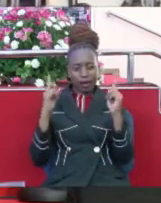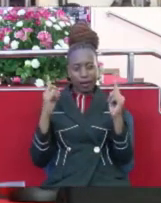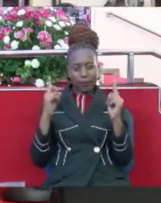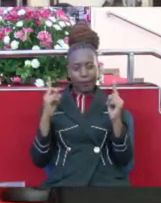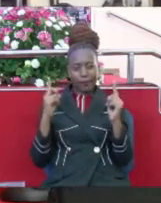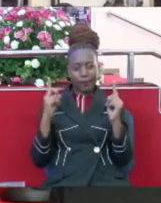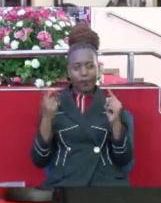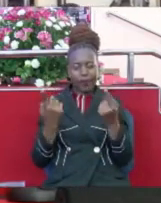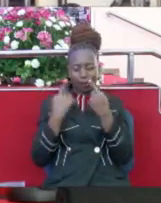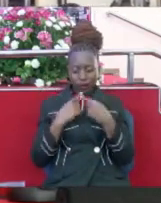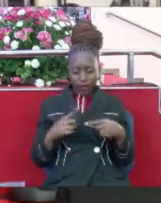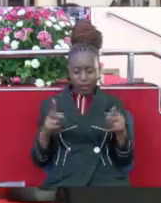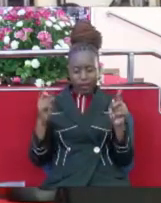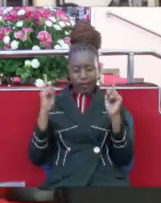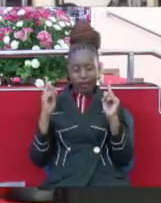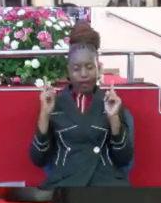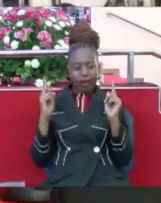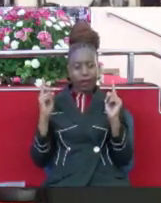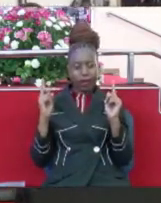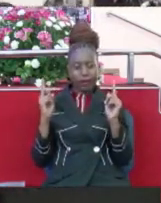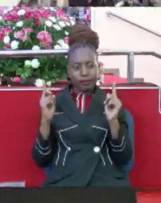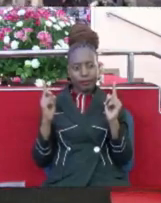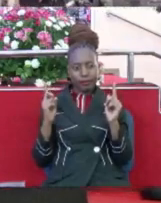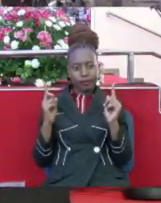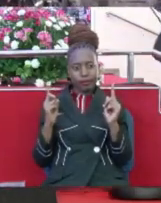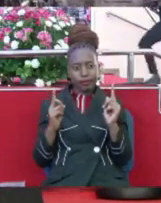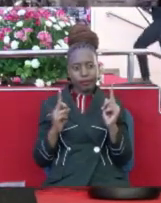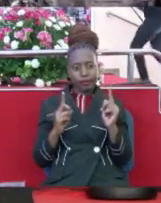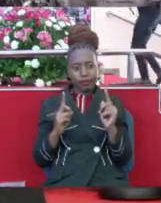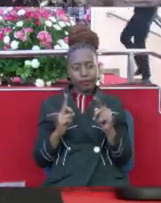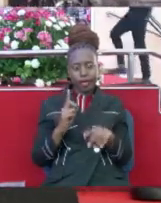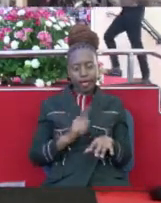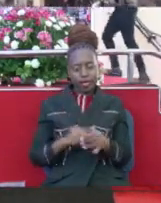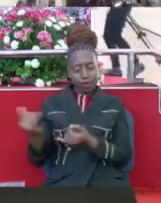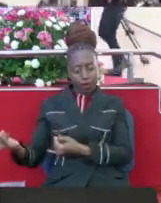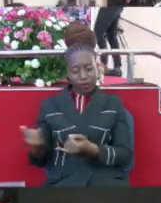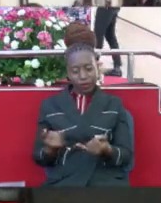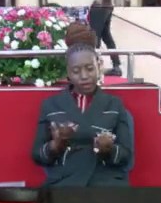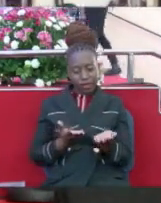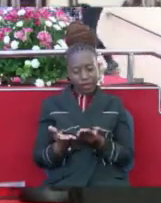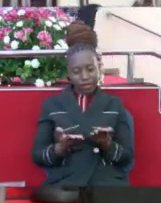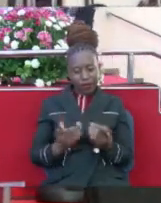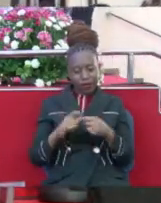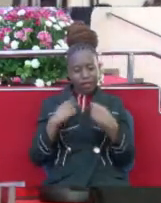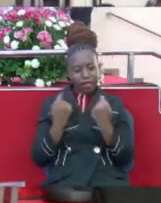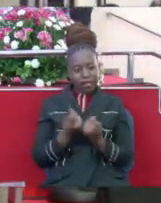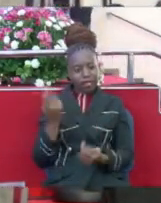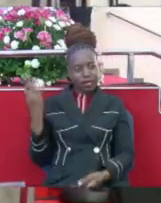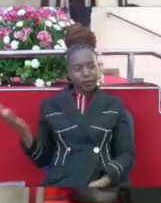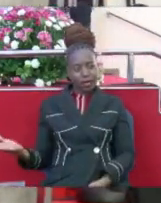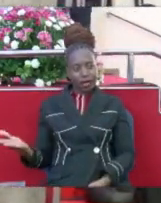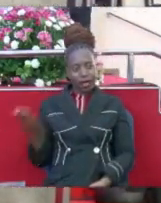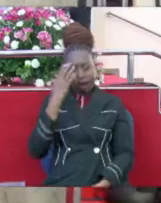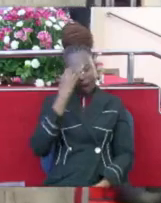na kutangaza. Decree and declare. Utangaze na uamuru. As we invite the ministry team here. Tunapowaita hawa wahudumu hapa.